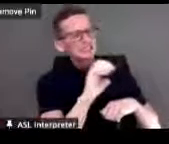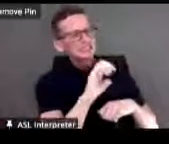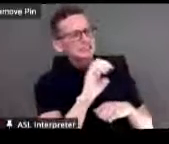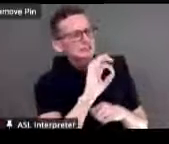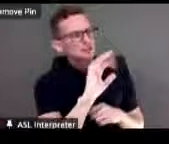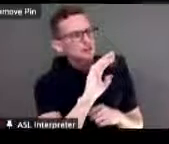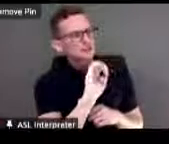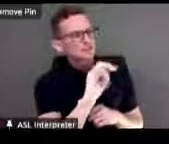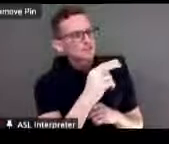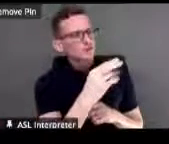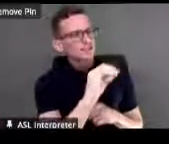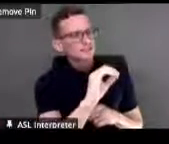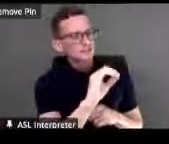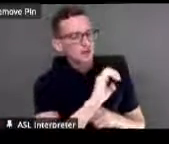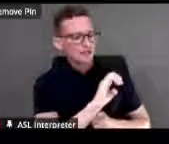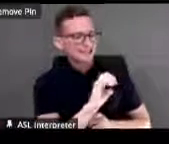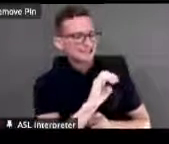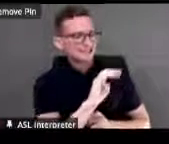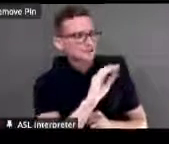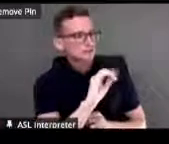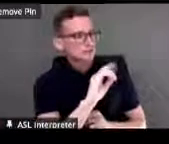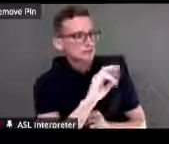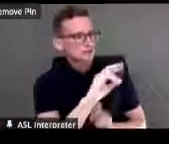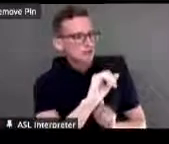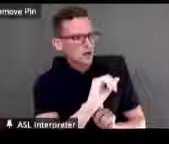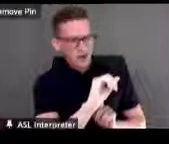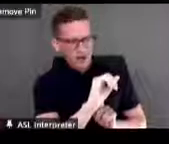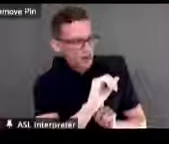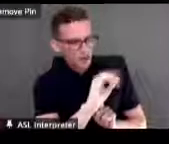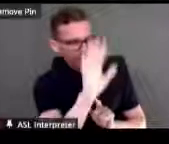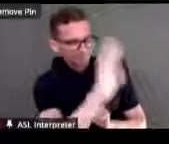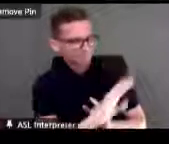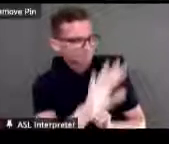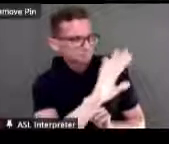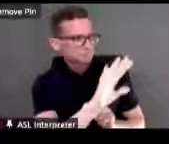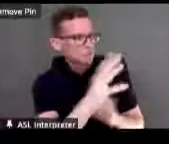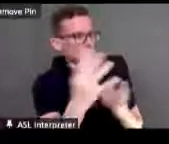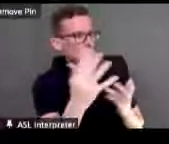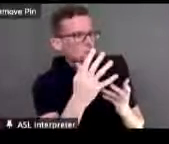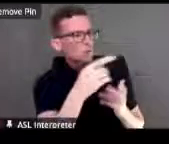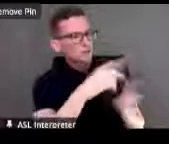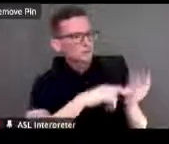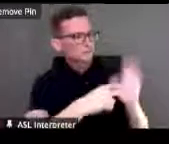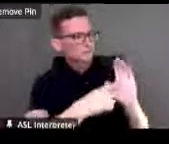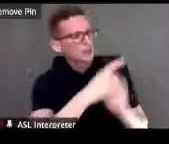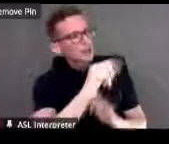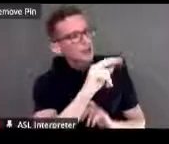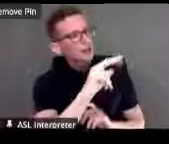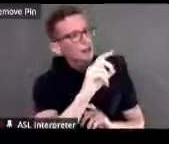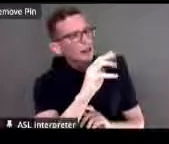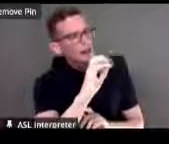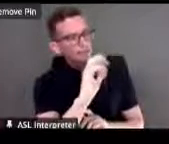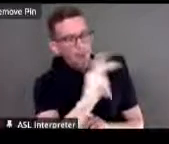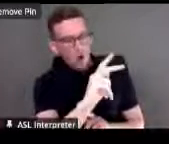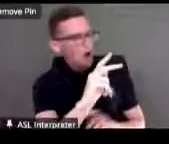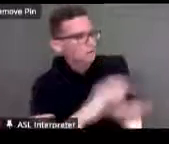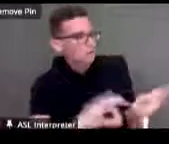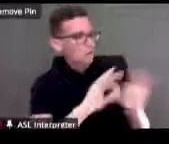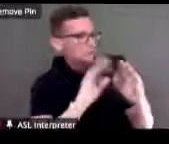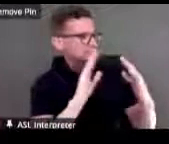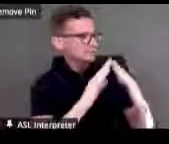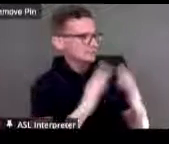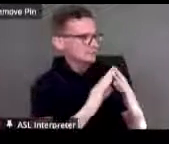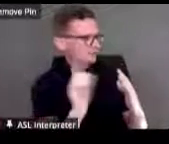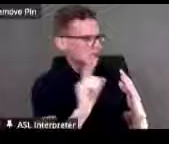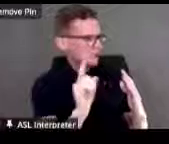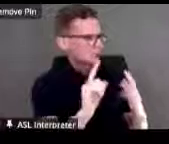Fresno and Eastern Madera counties? Like what landmarks, cities? I'm looking,